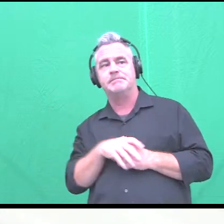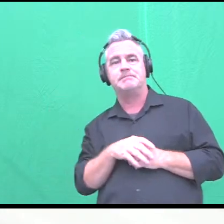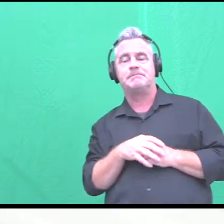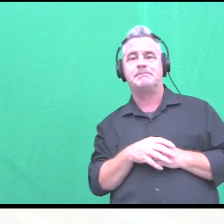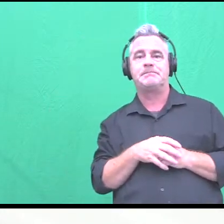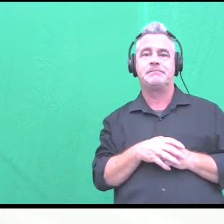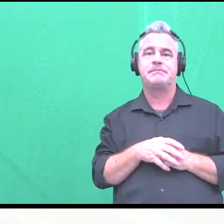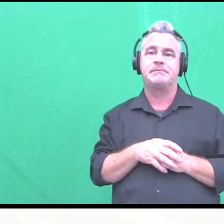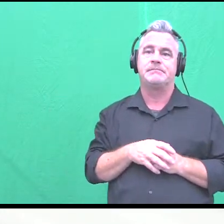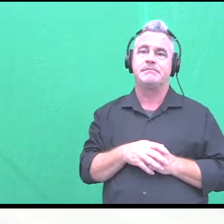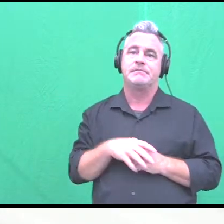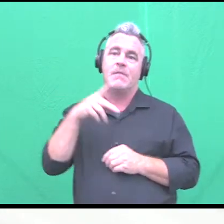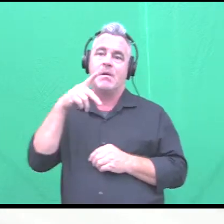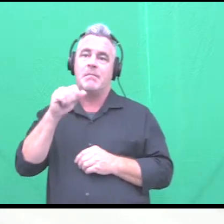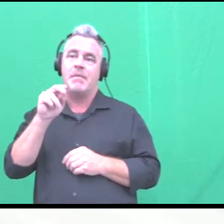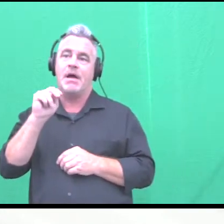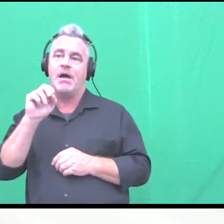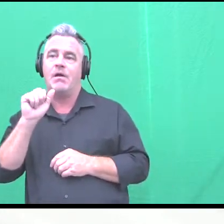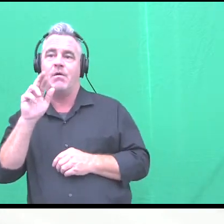Panorama.